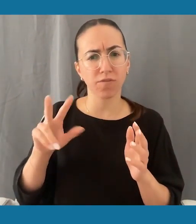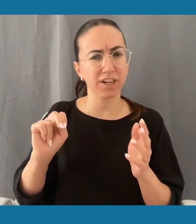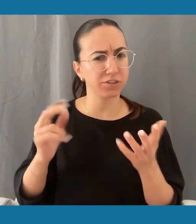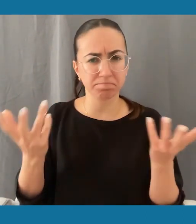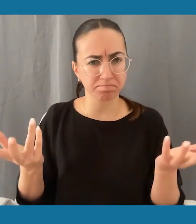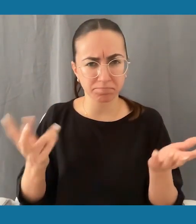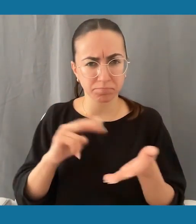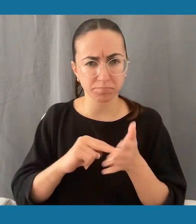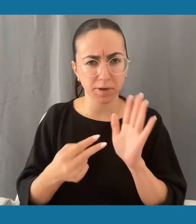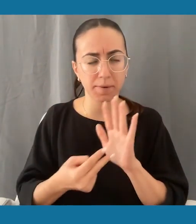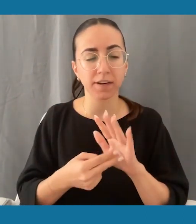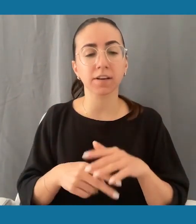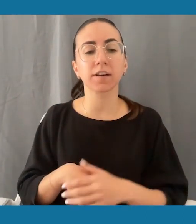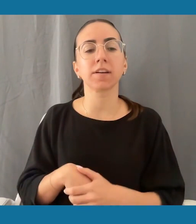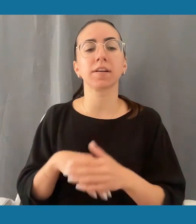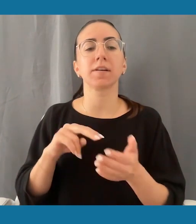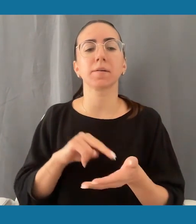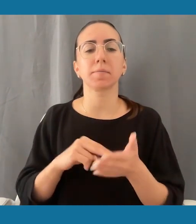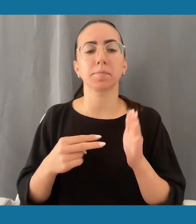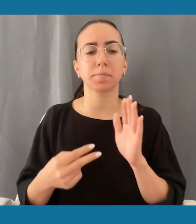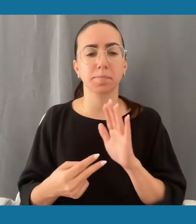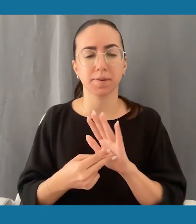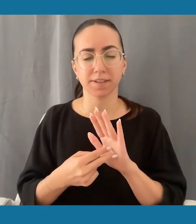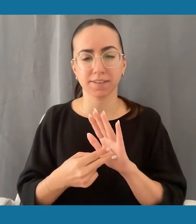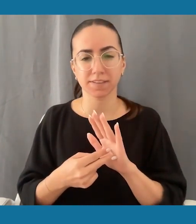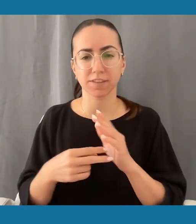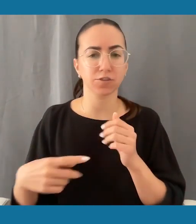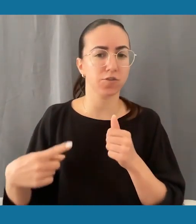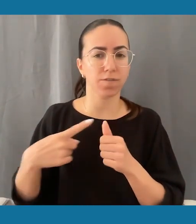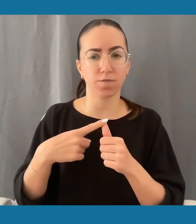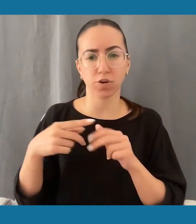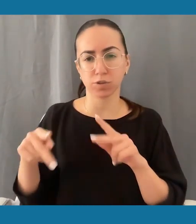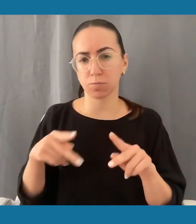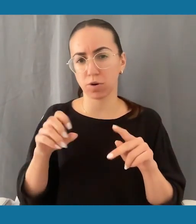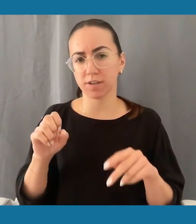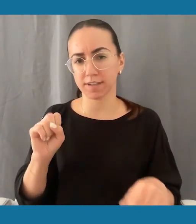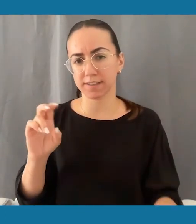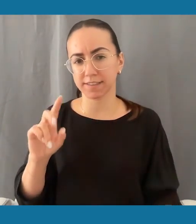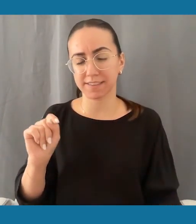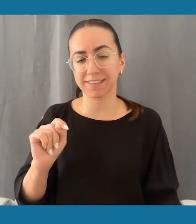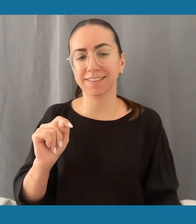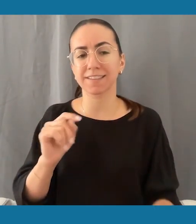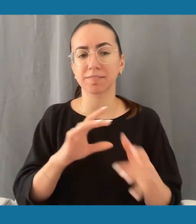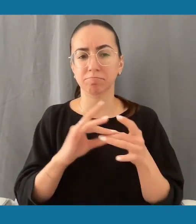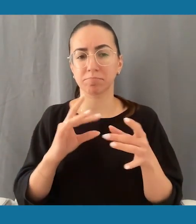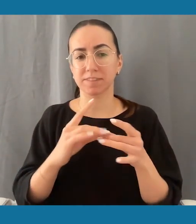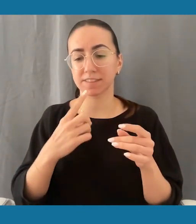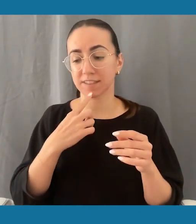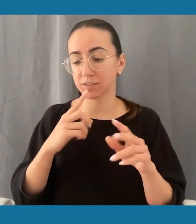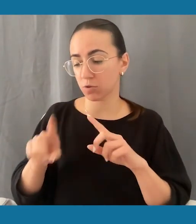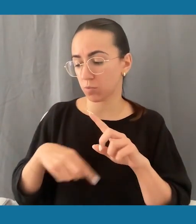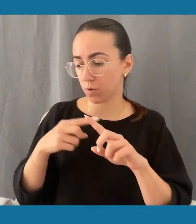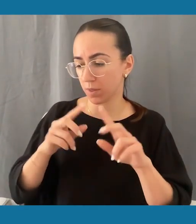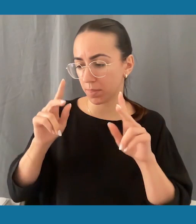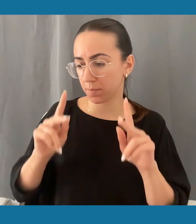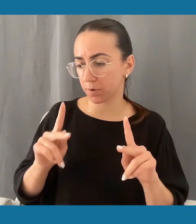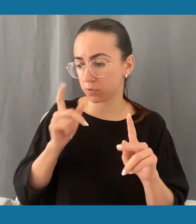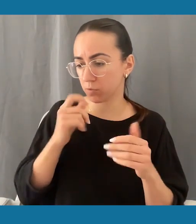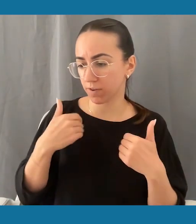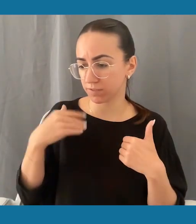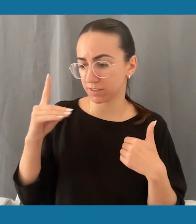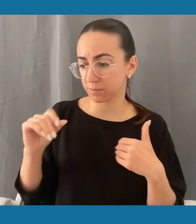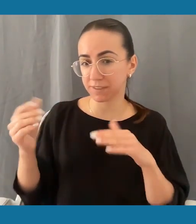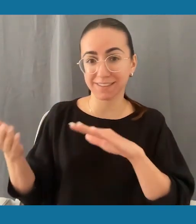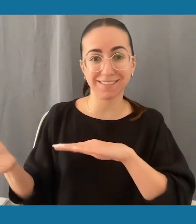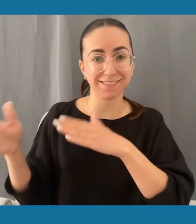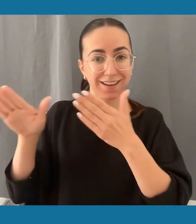provision is a provision in a first party trust that says when the disabled beneficiary